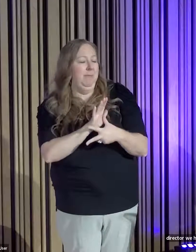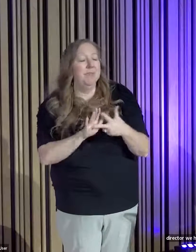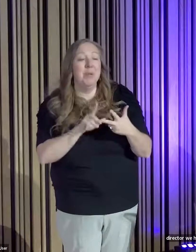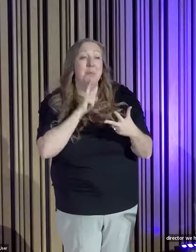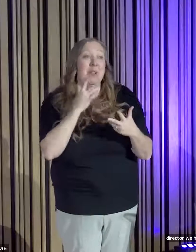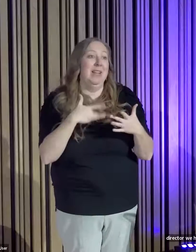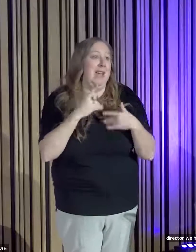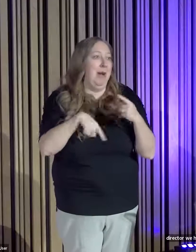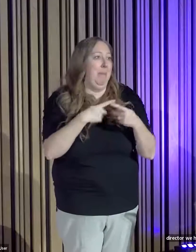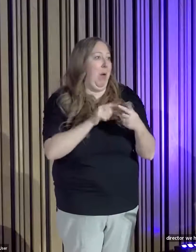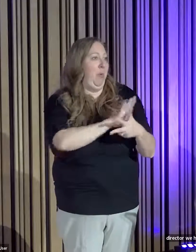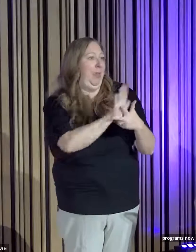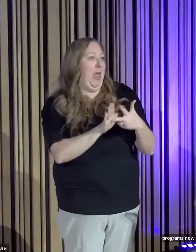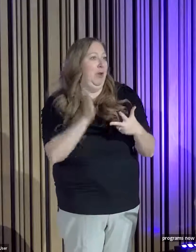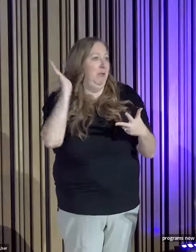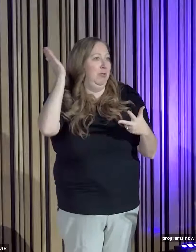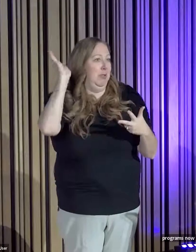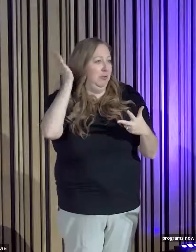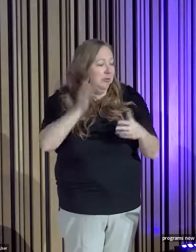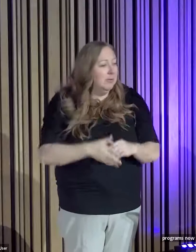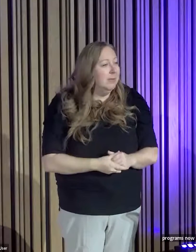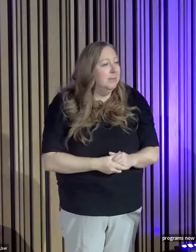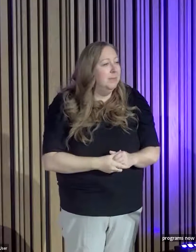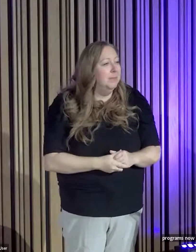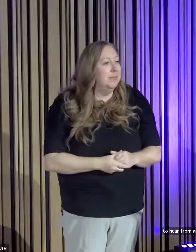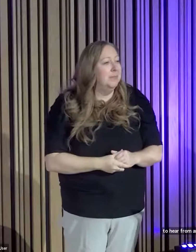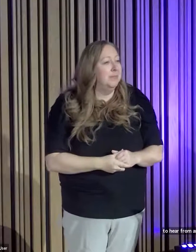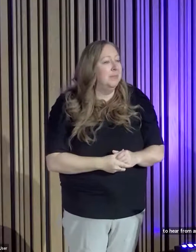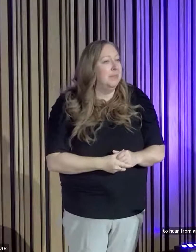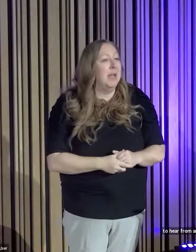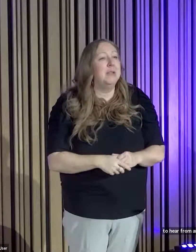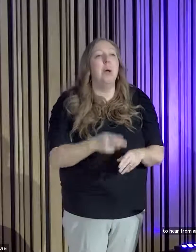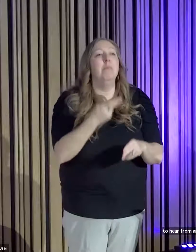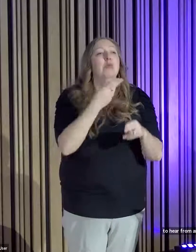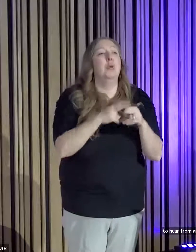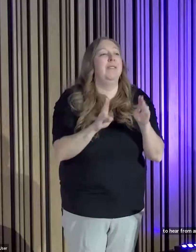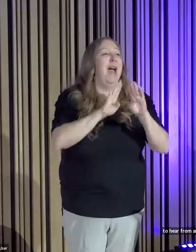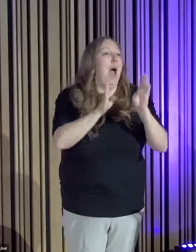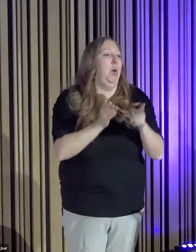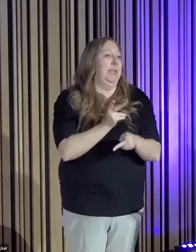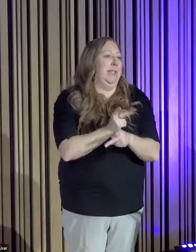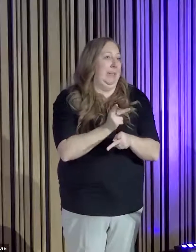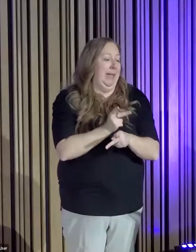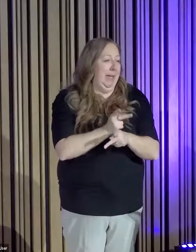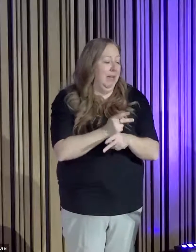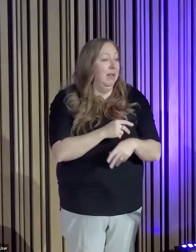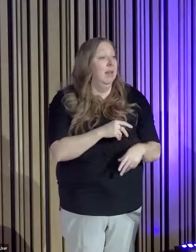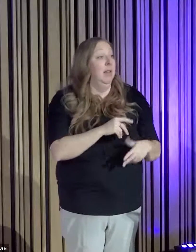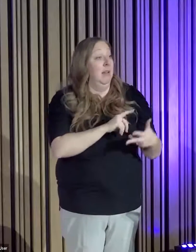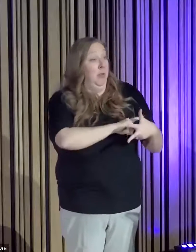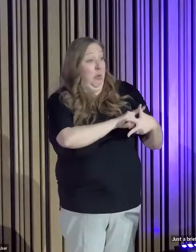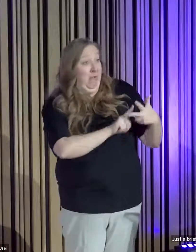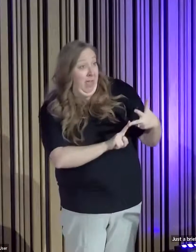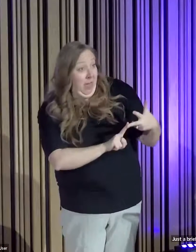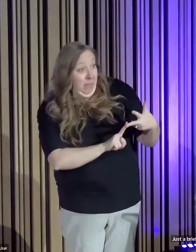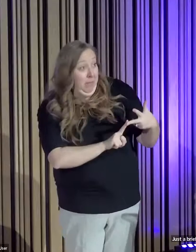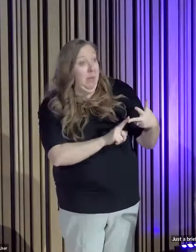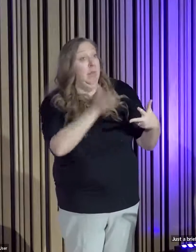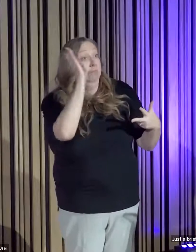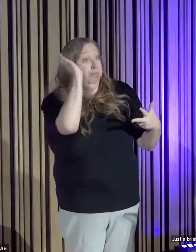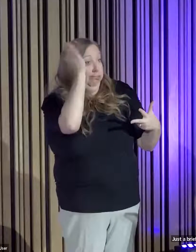have to say. Just a brief sort of more clerical note. You'll hear it from the three of them.